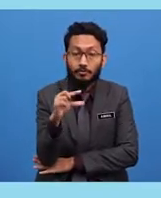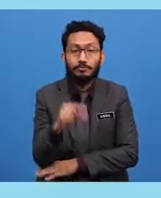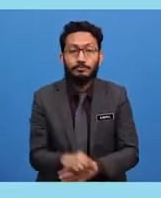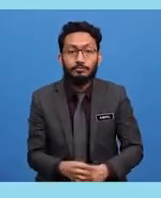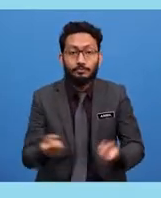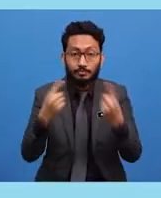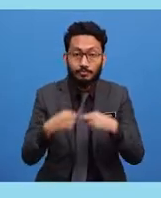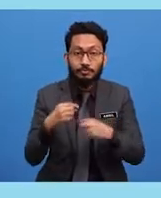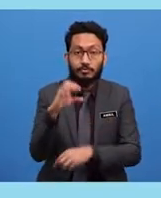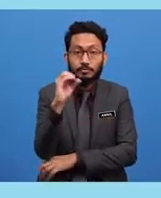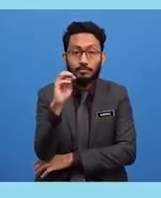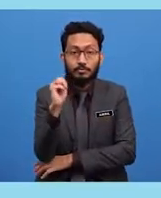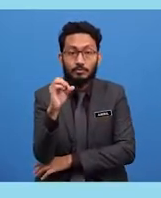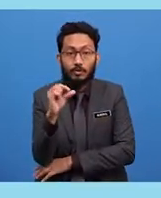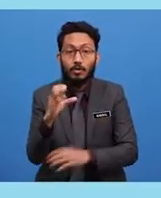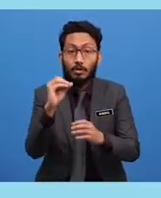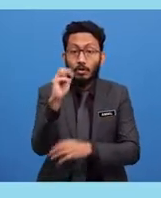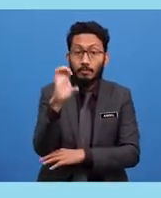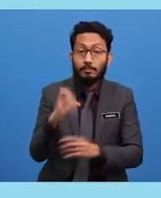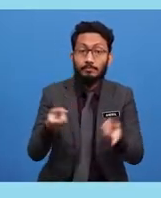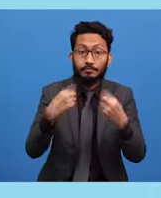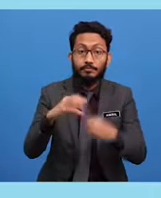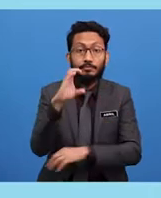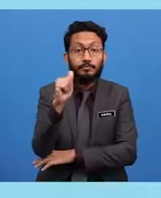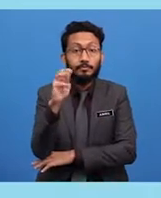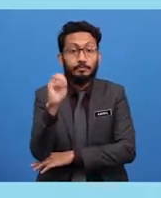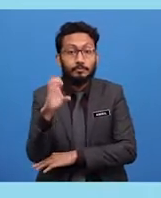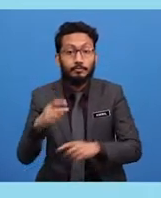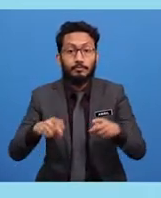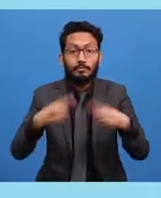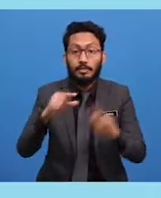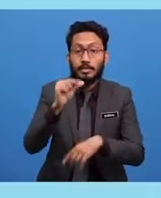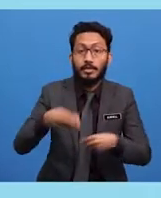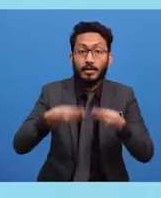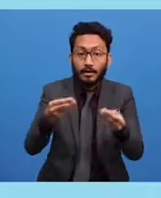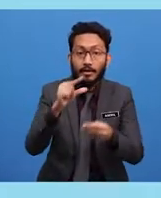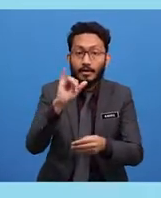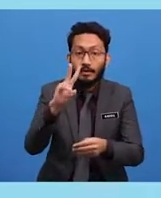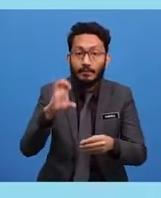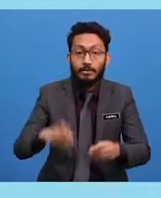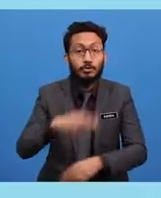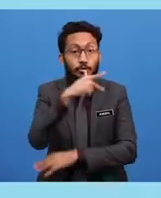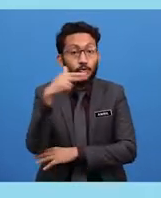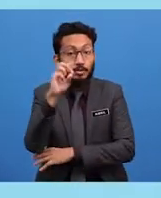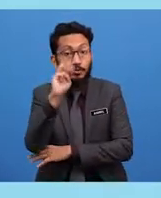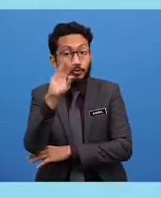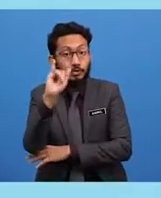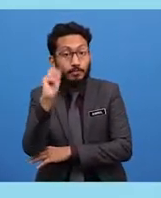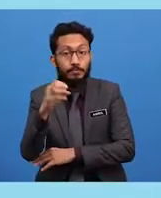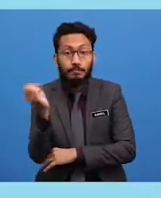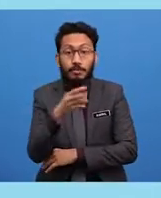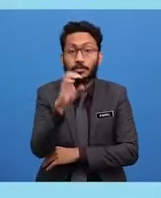come and came, give and gave, swim and swam, throw and